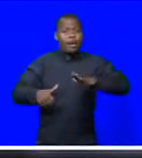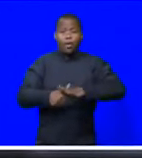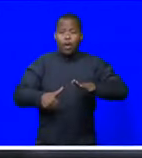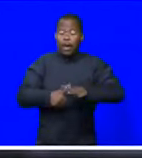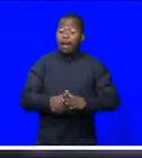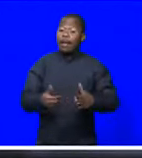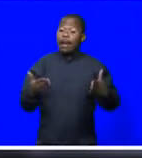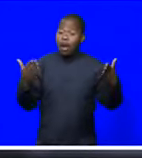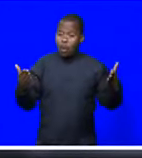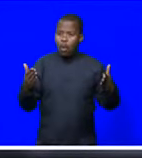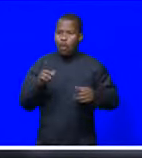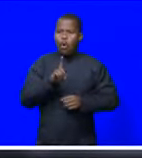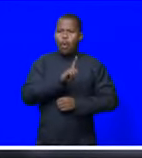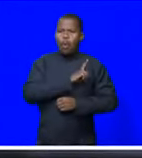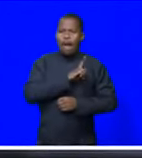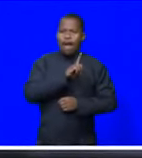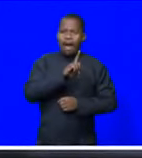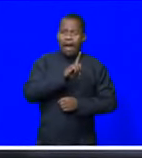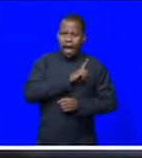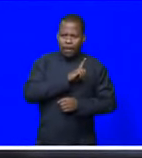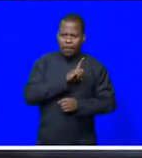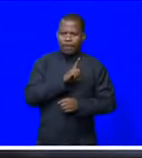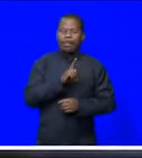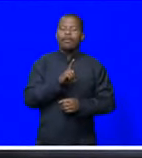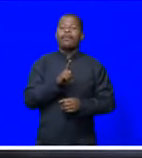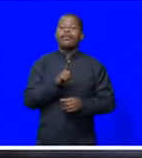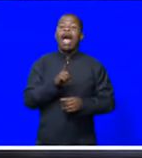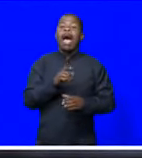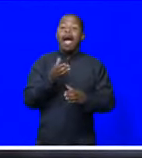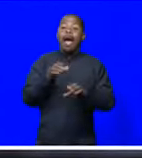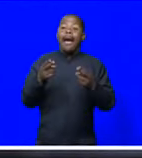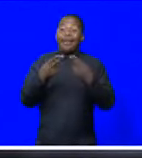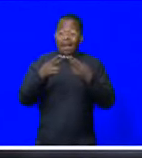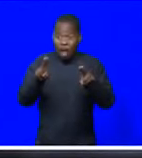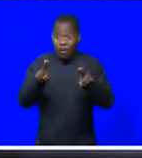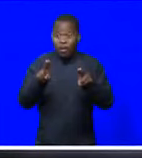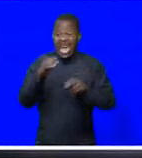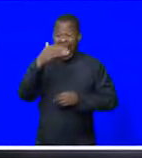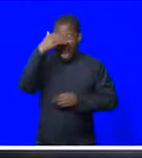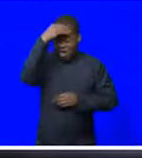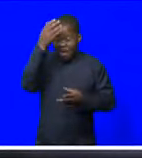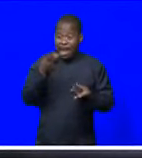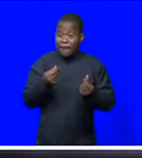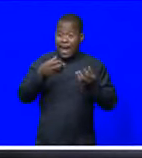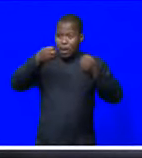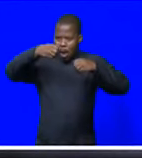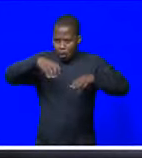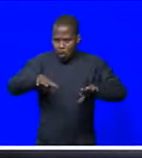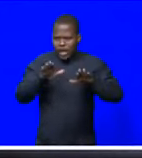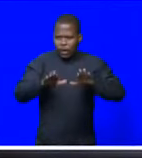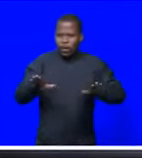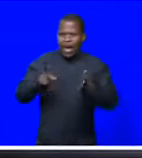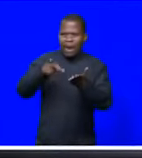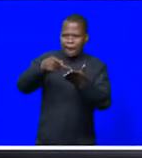country than him. This is the priority to the country because we are wasting a lot of money